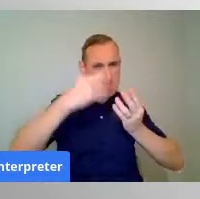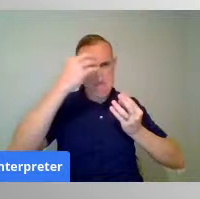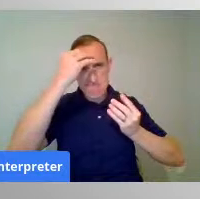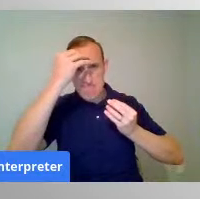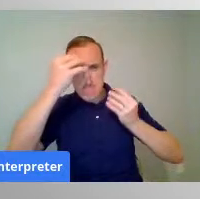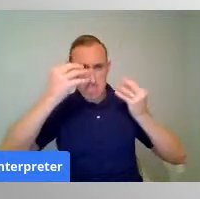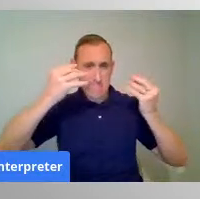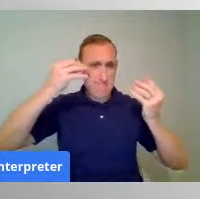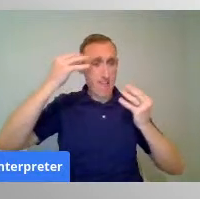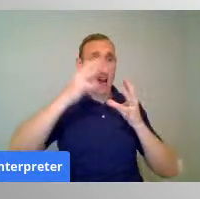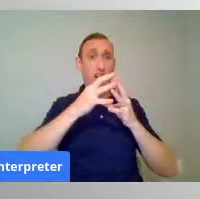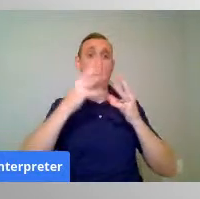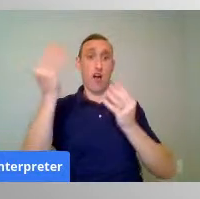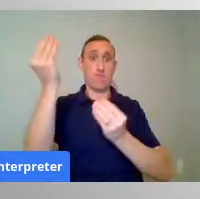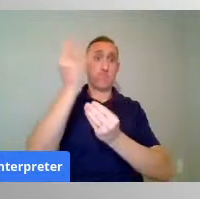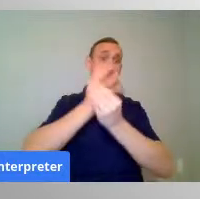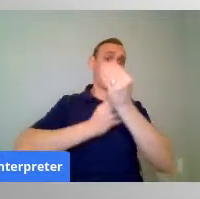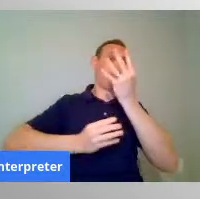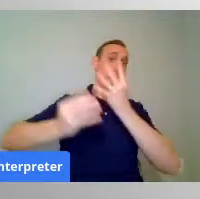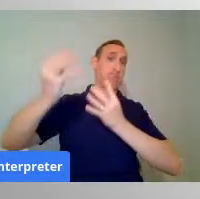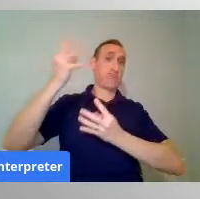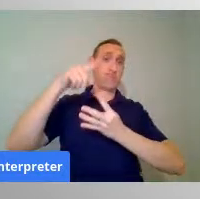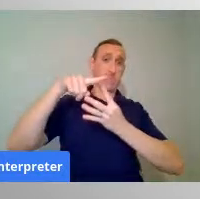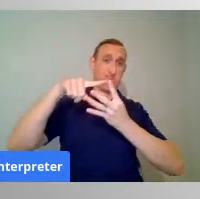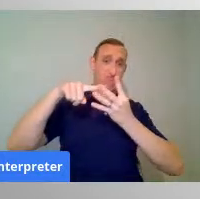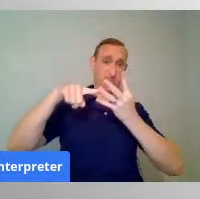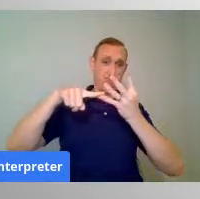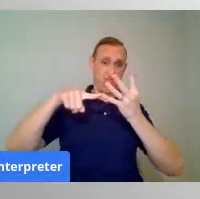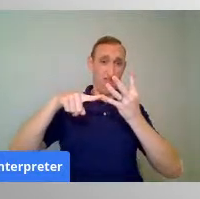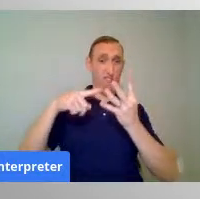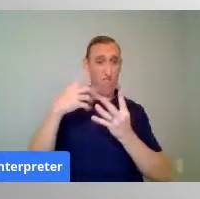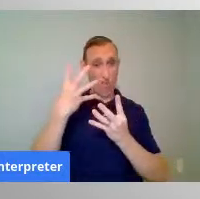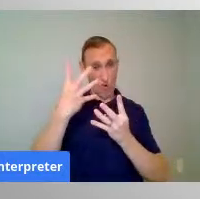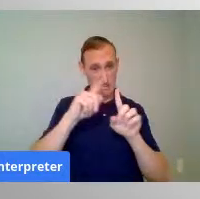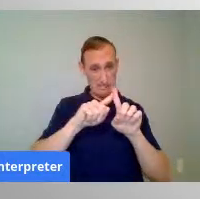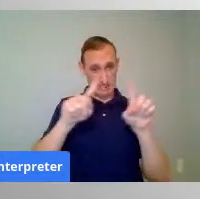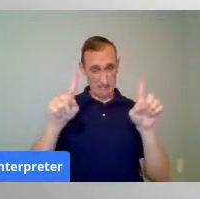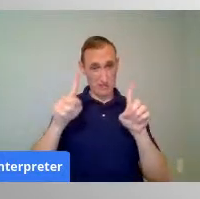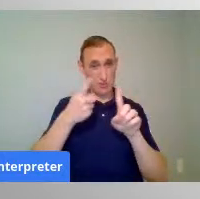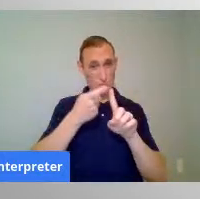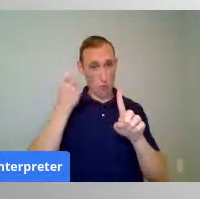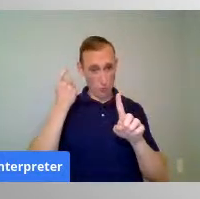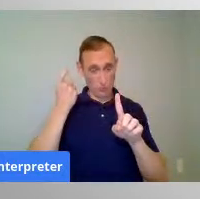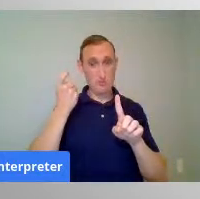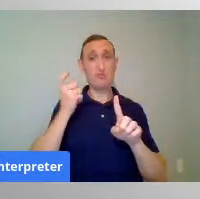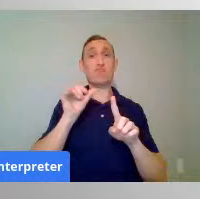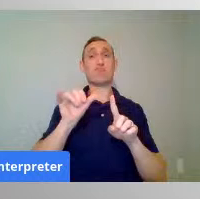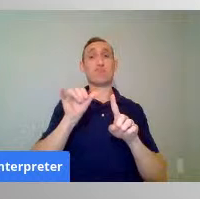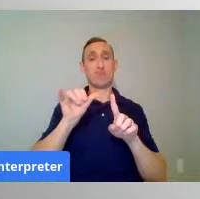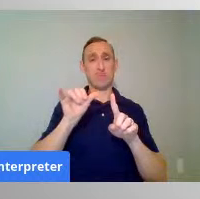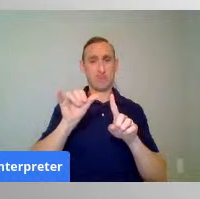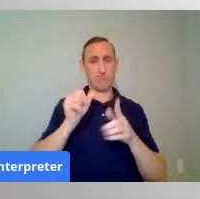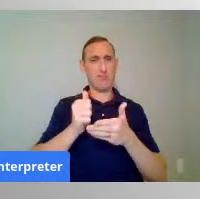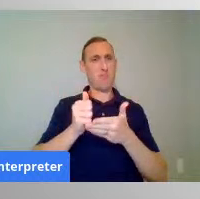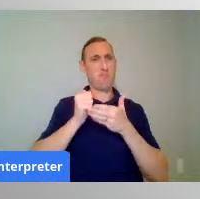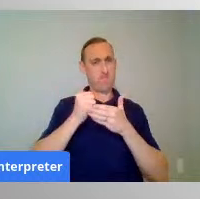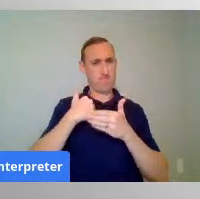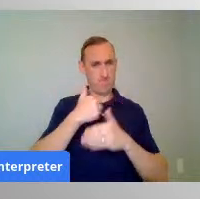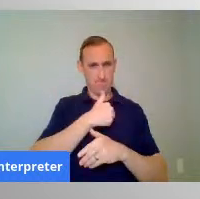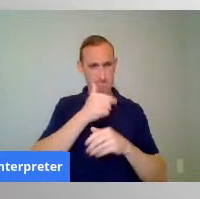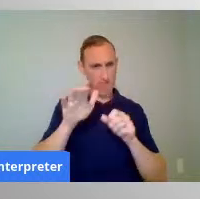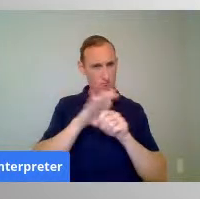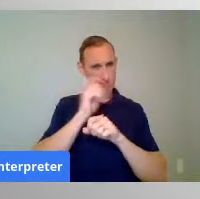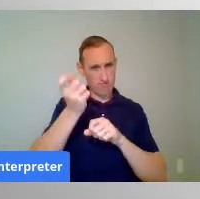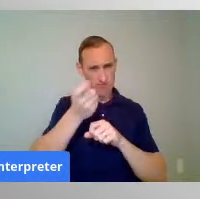it's a lot of information coming from multiple sources to allow us to really look at where we stand as a city,